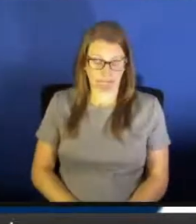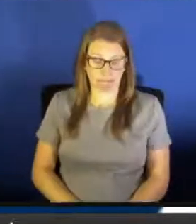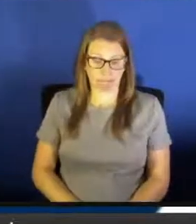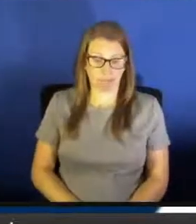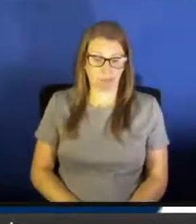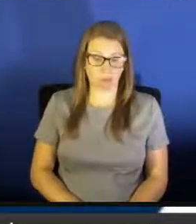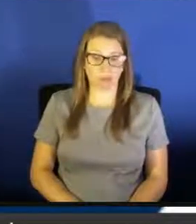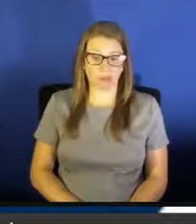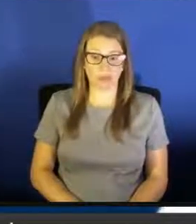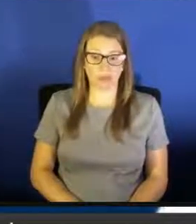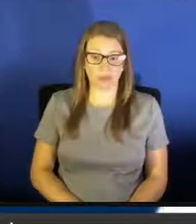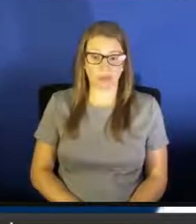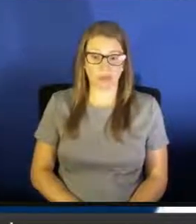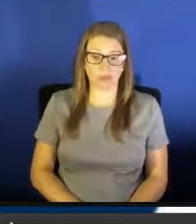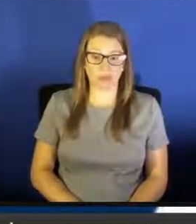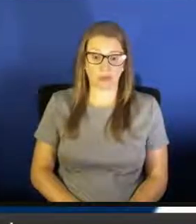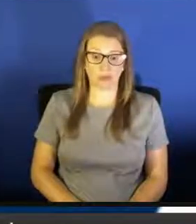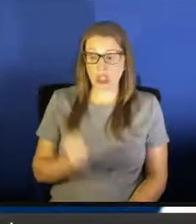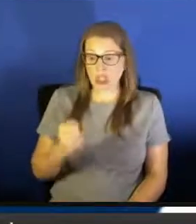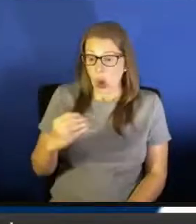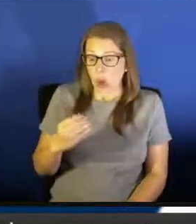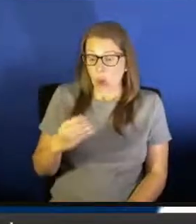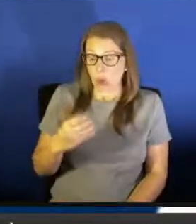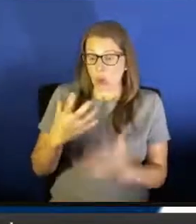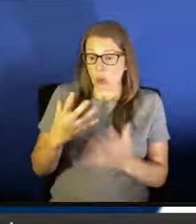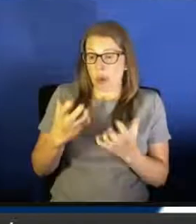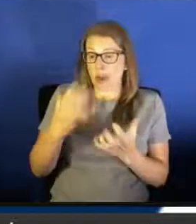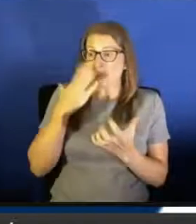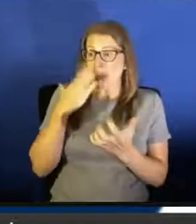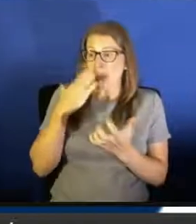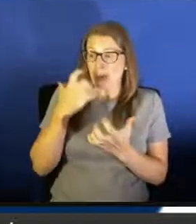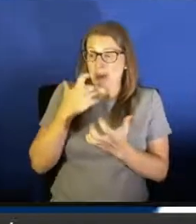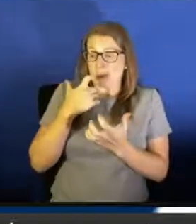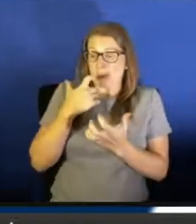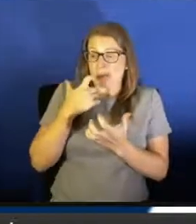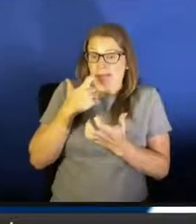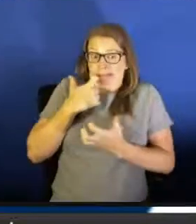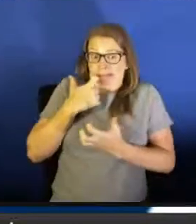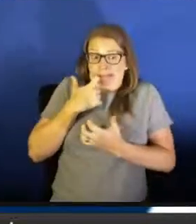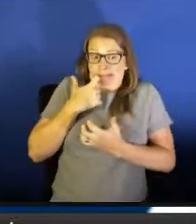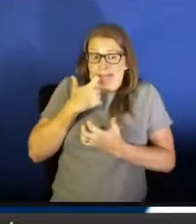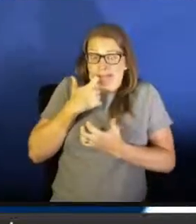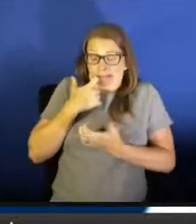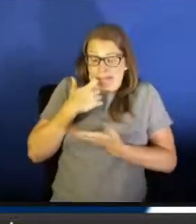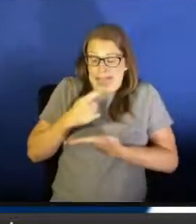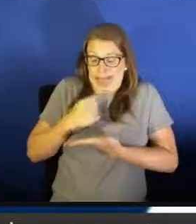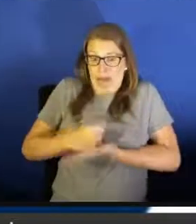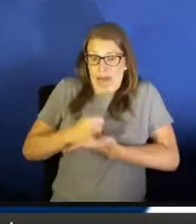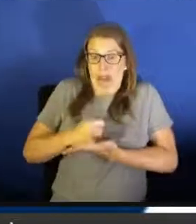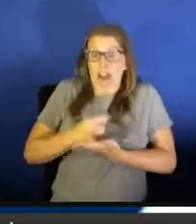what the best, latest and greatest looks like, and what the future hopefully is going to look like, and get our patients those